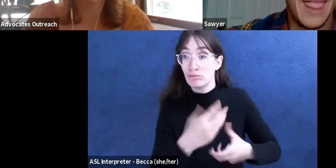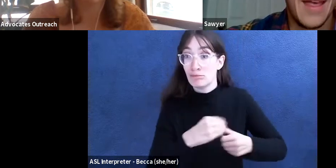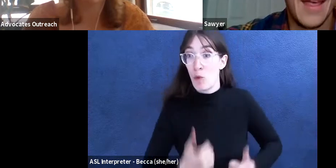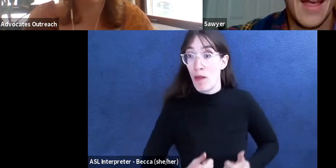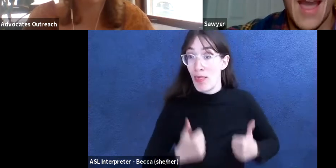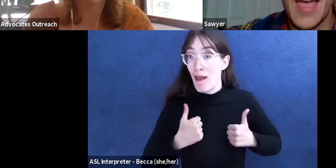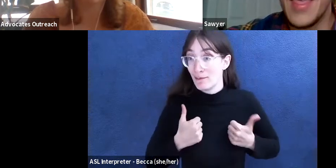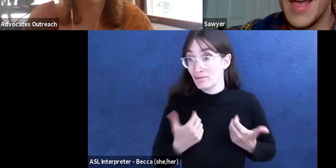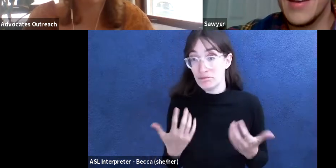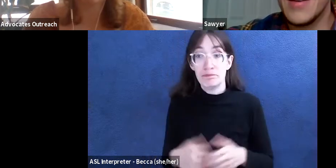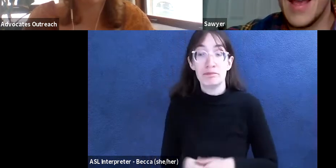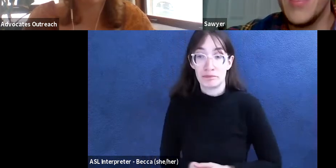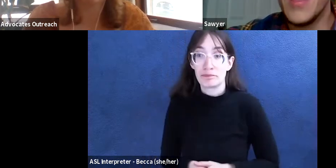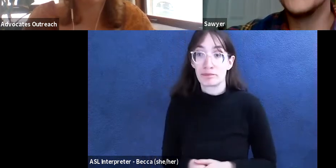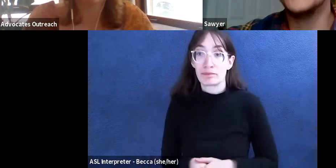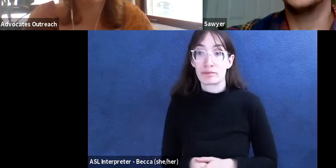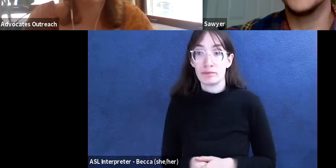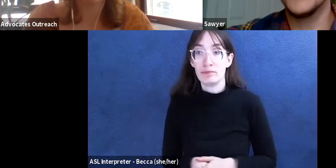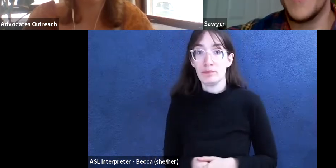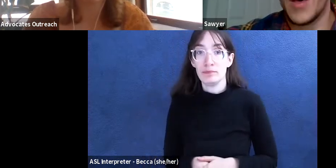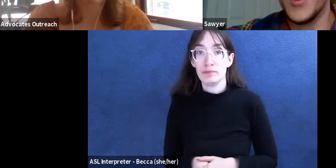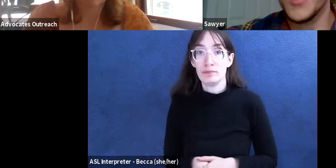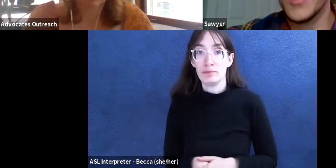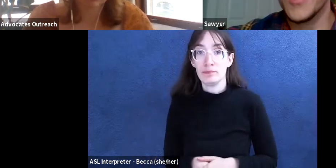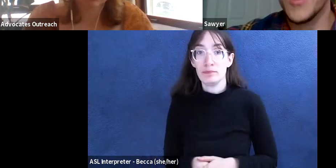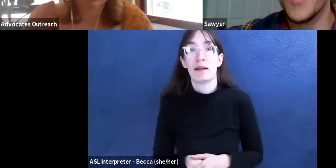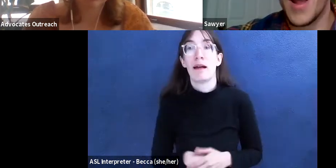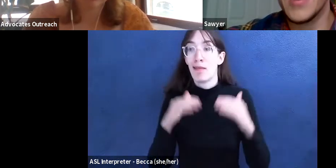defining your values, when we talk about values,